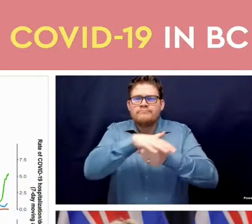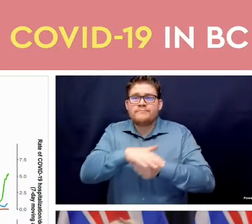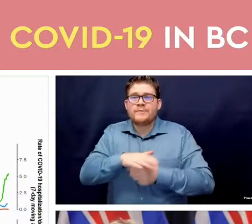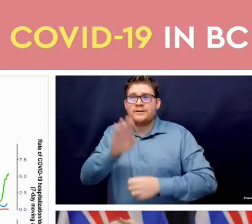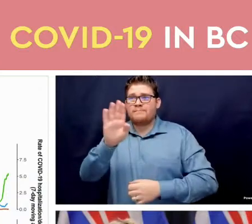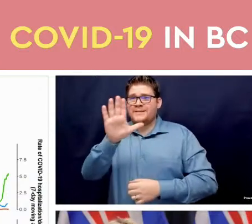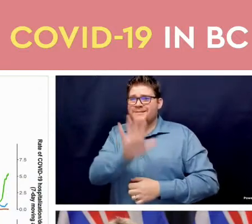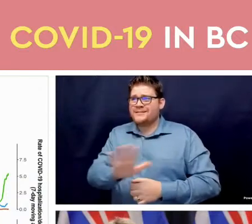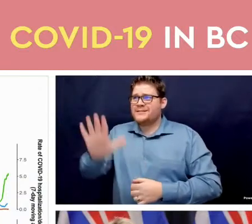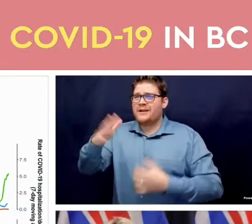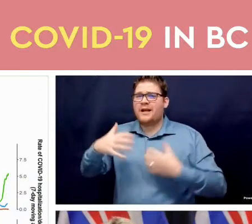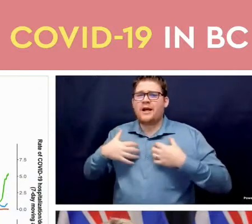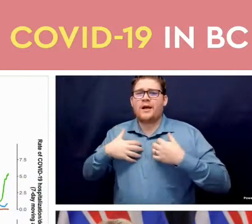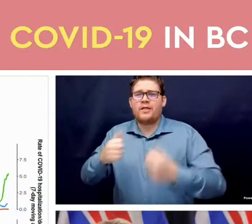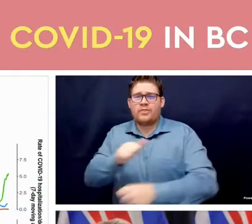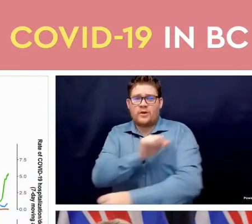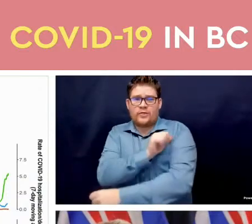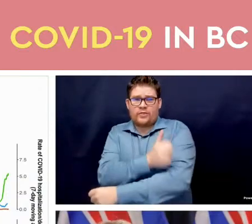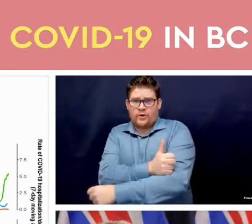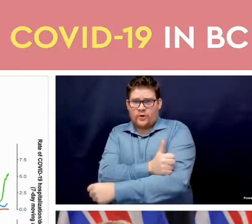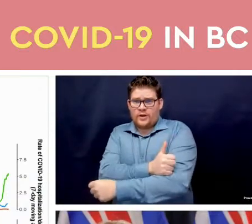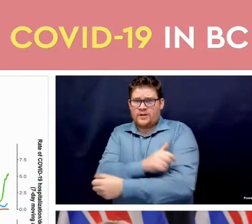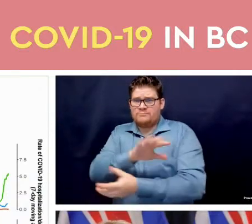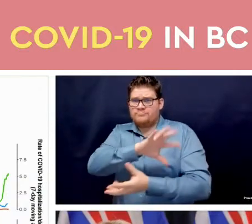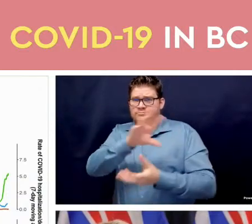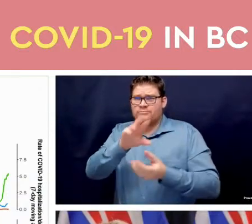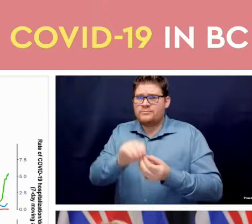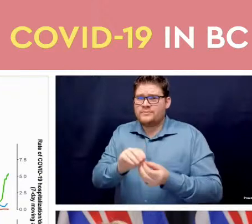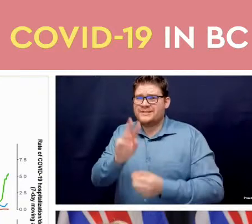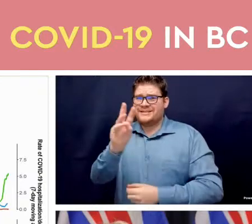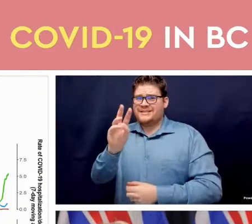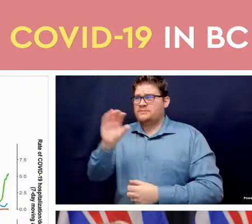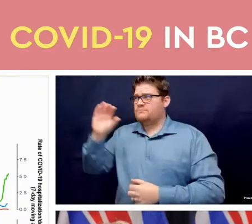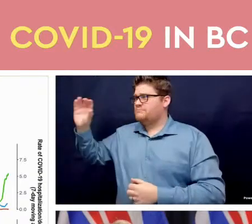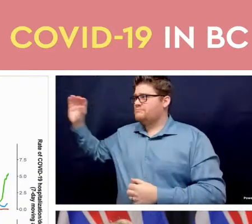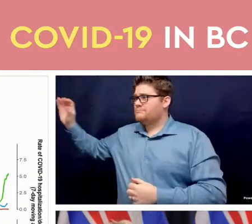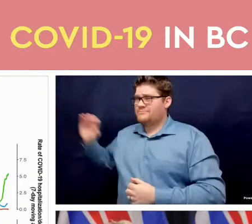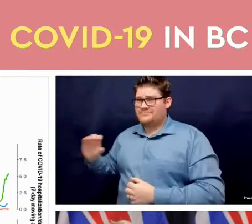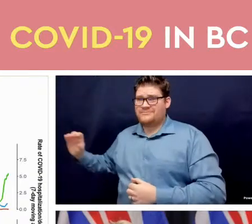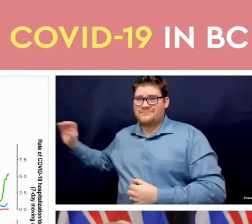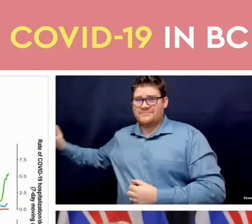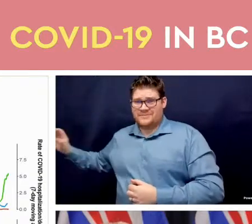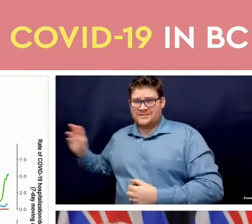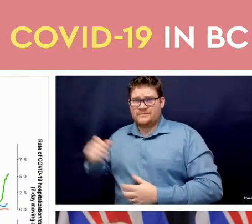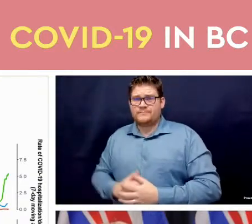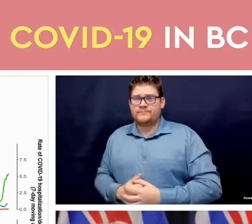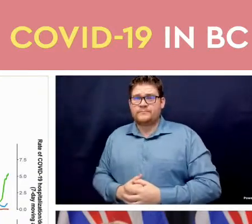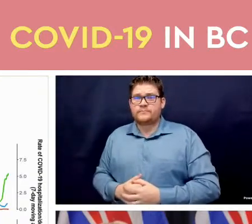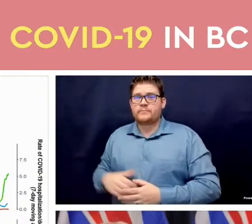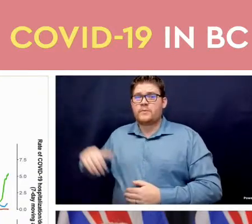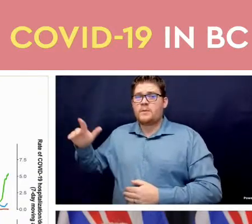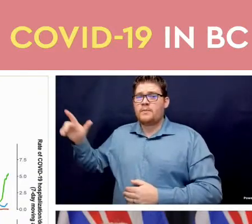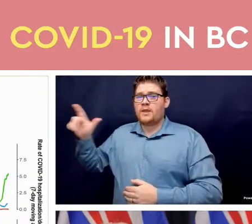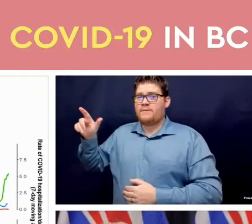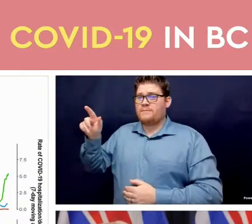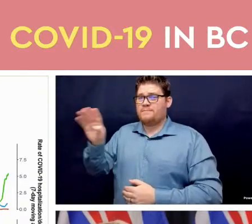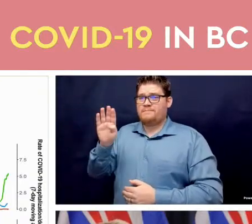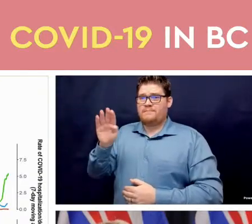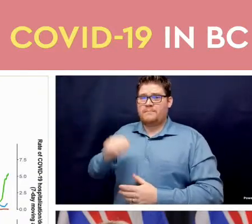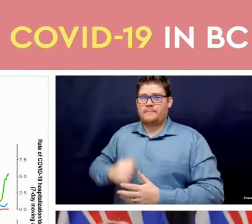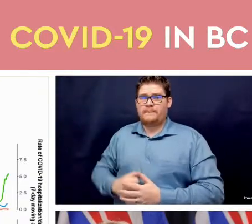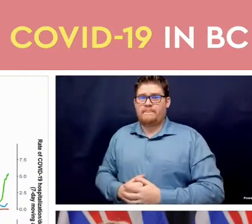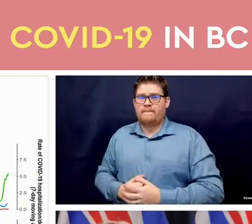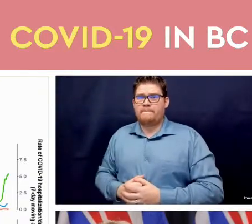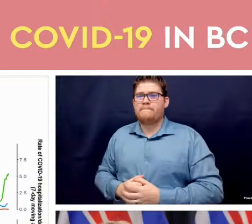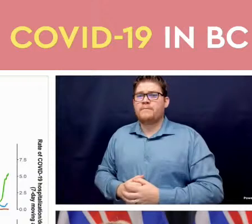the same everywhere, and we've seen that. We've seen that this started really to take off, particularly Omicron took off in Vancouver Coastal